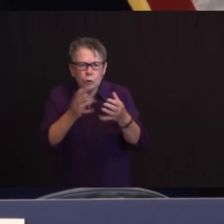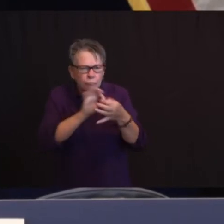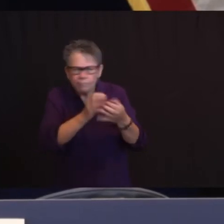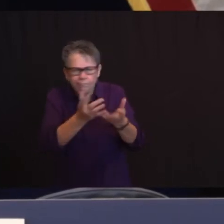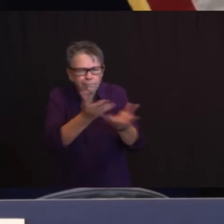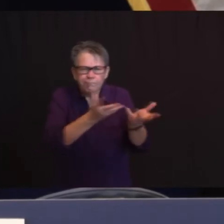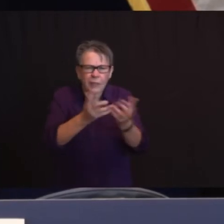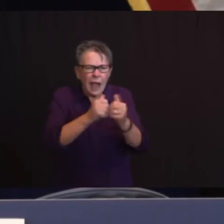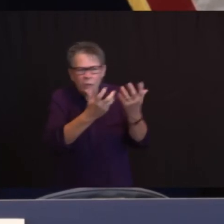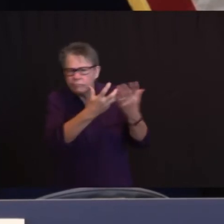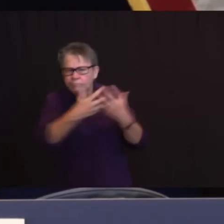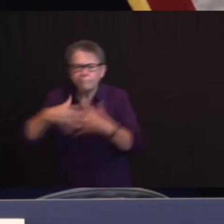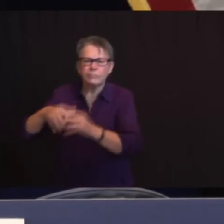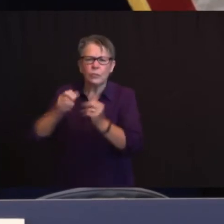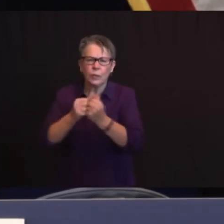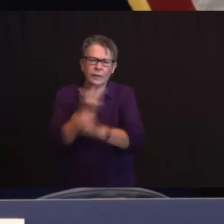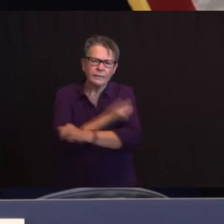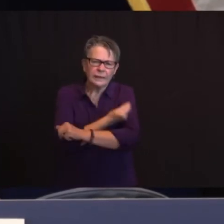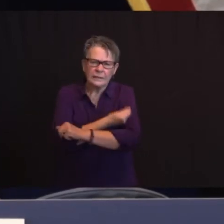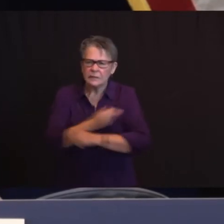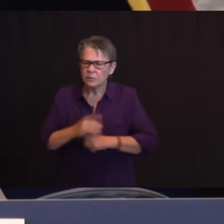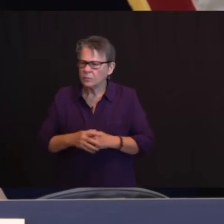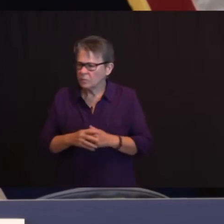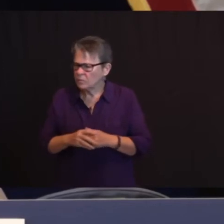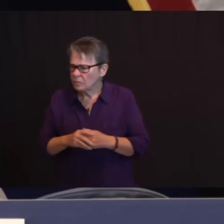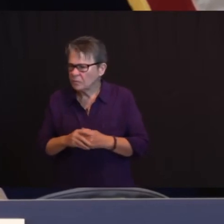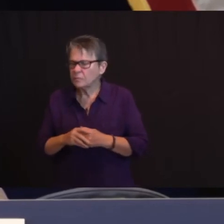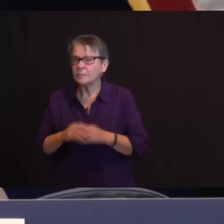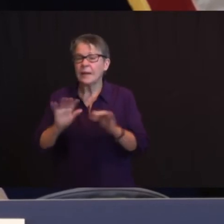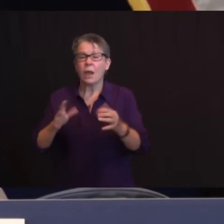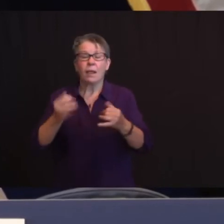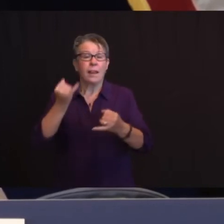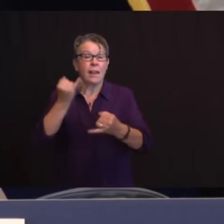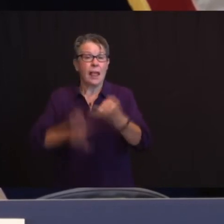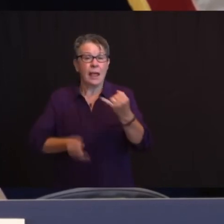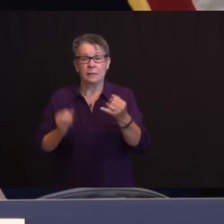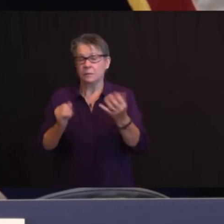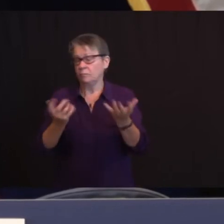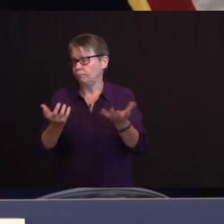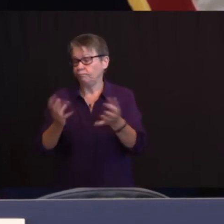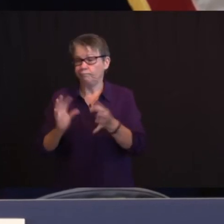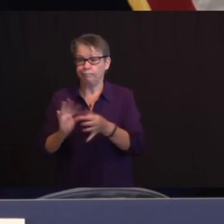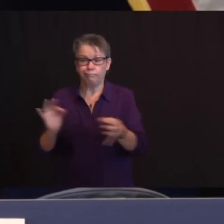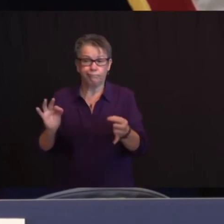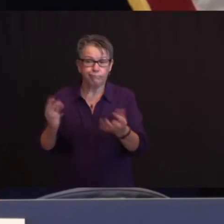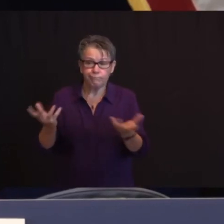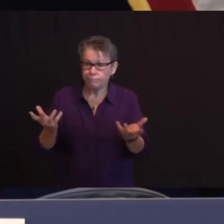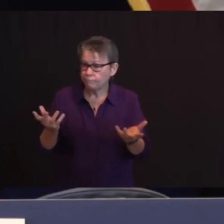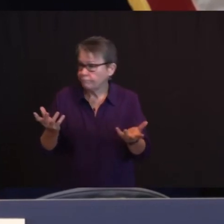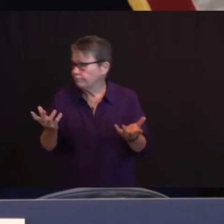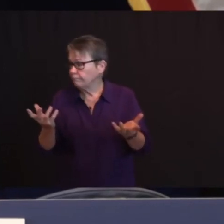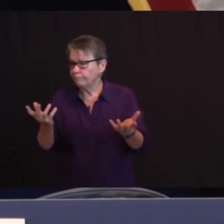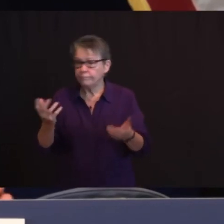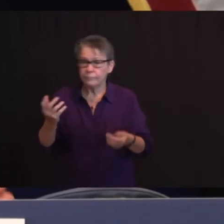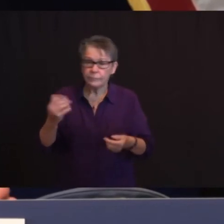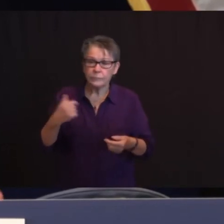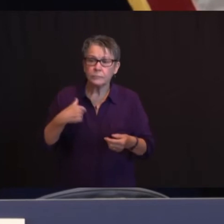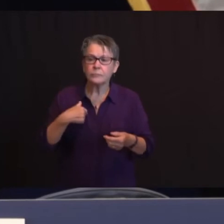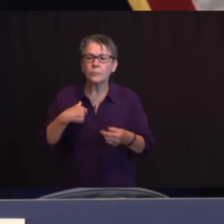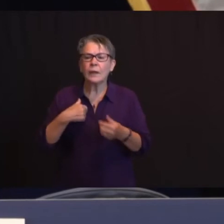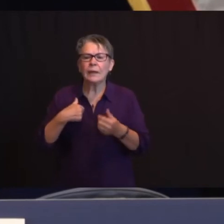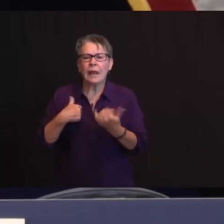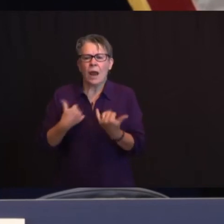just because it's come up the past few days on that morning faith-based leaders call that I'm on statewide every day, I